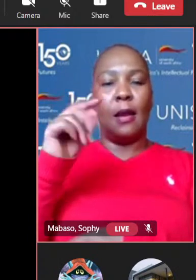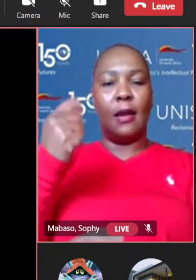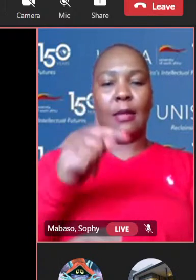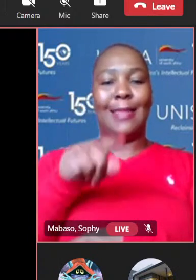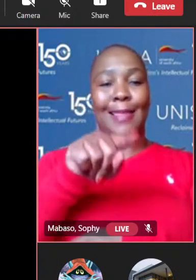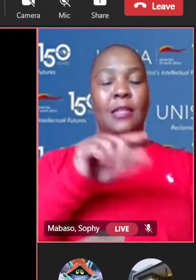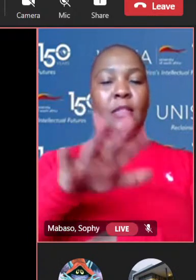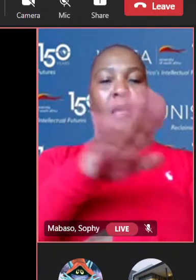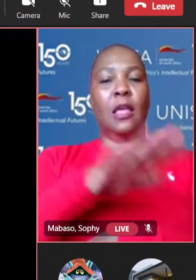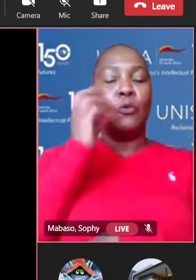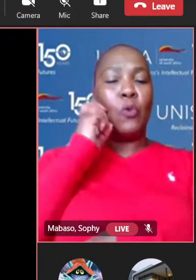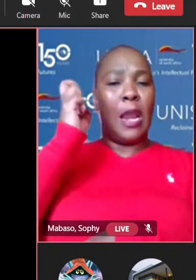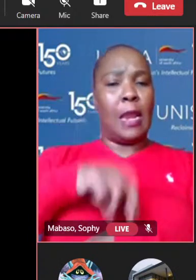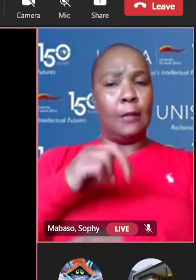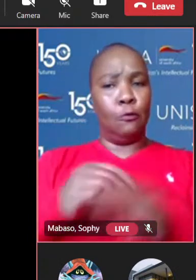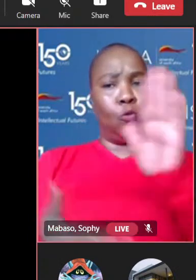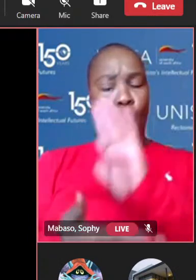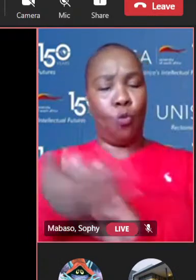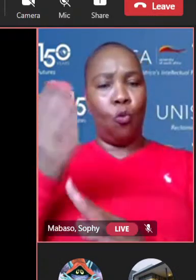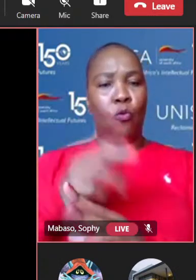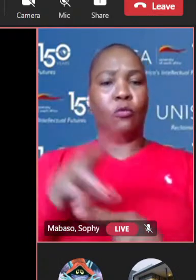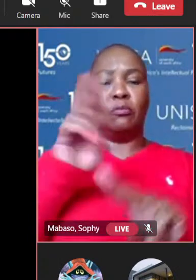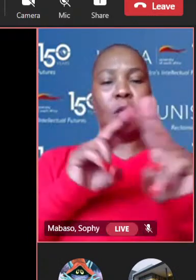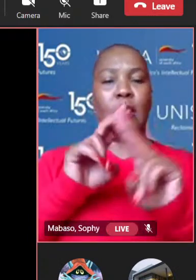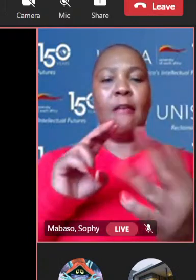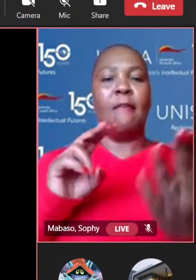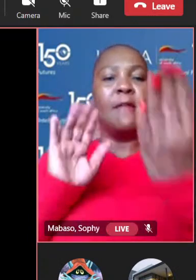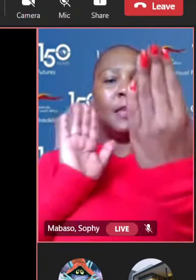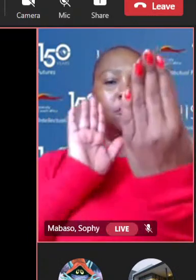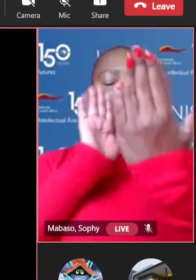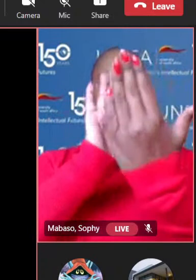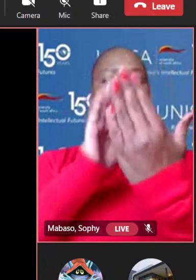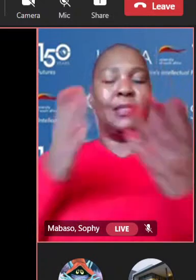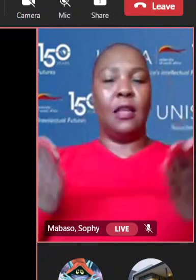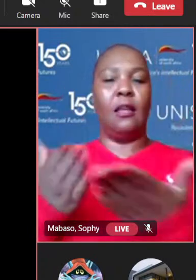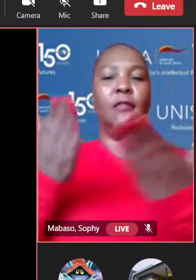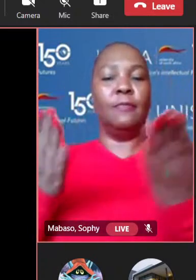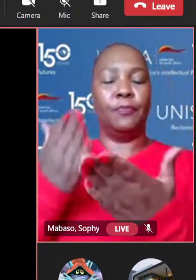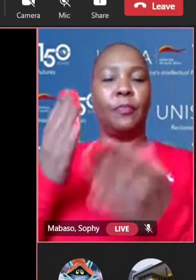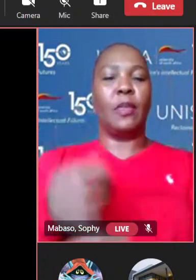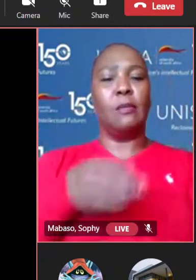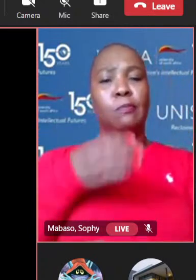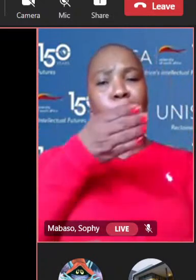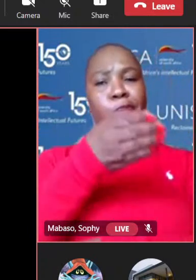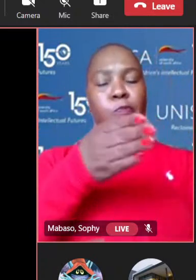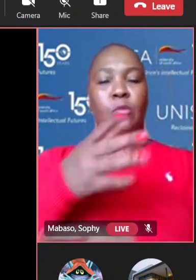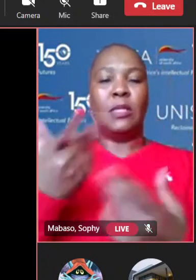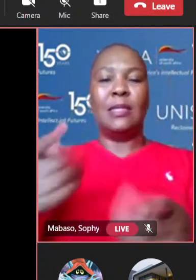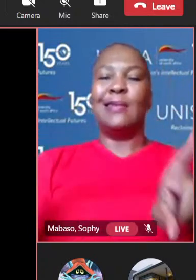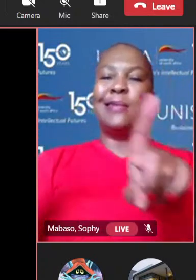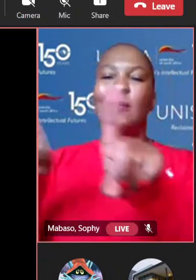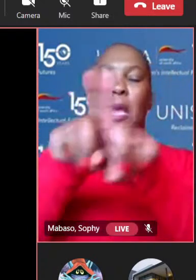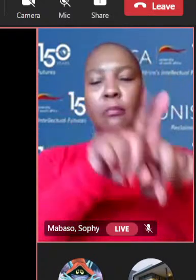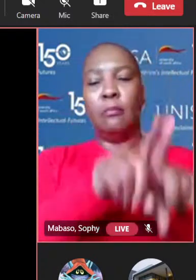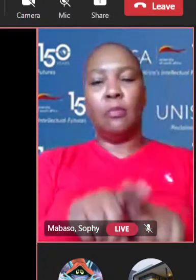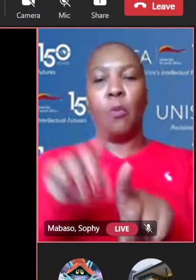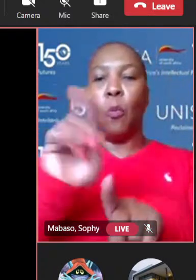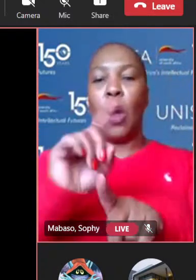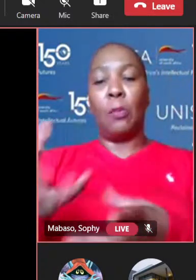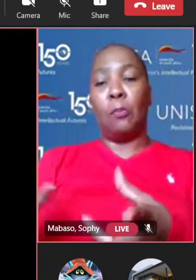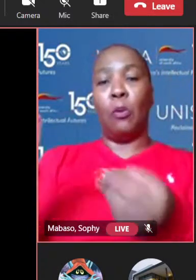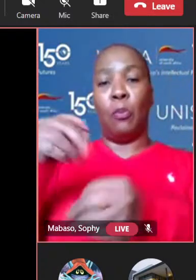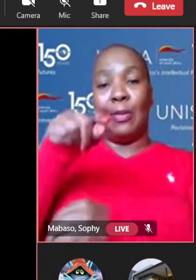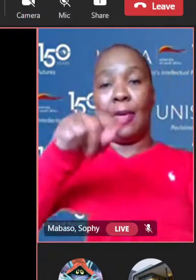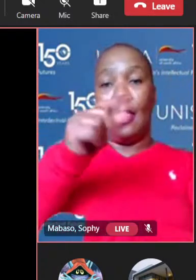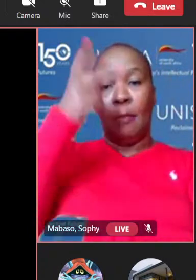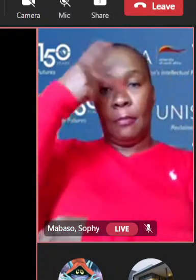go if you're looking for services face-to-face. The services are supposed to be the same. What you get in Pretoria, you should be